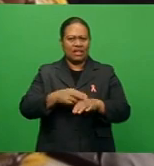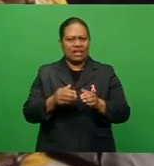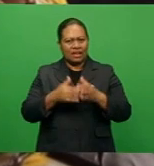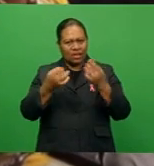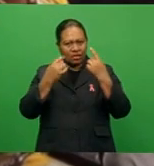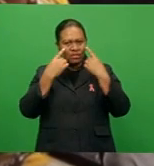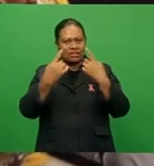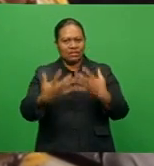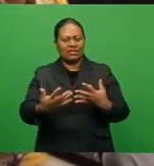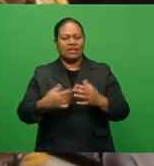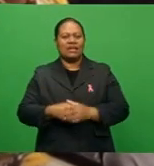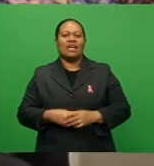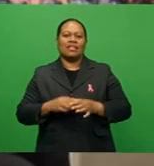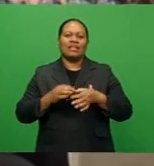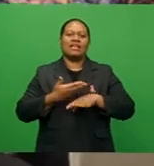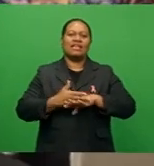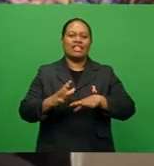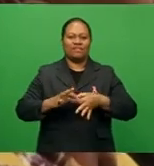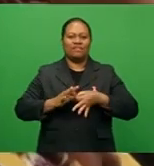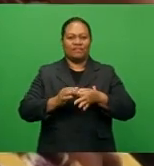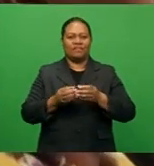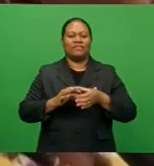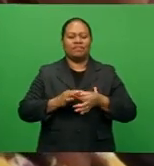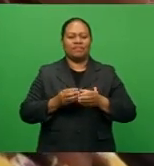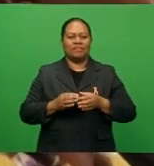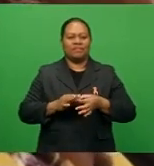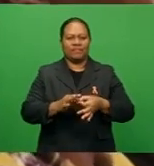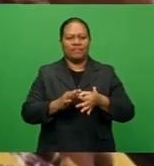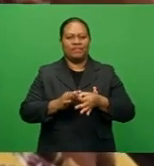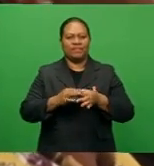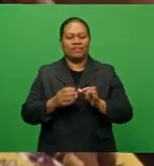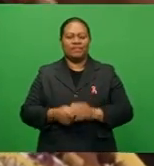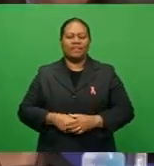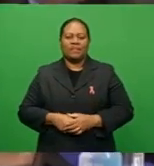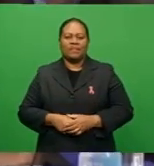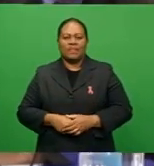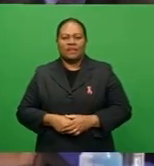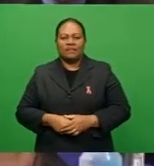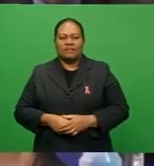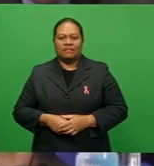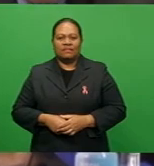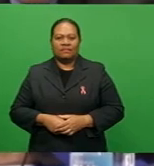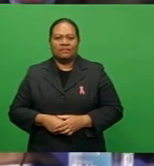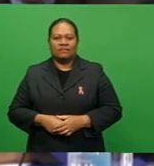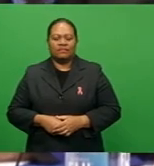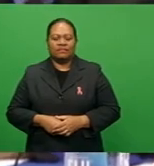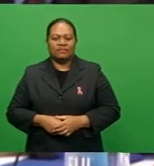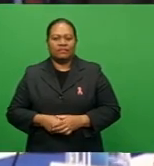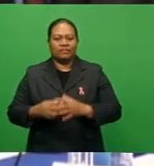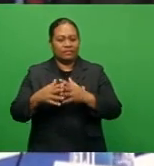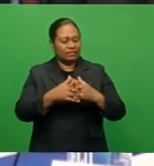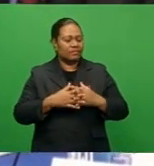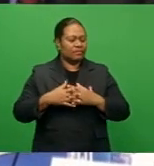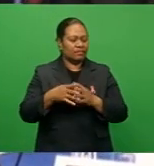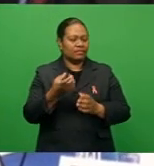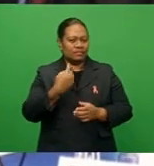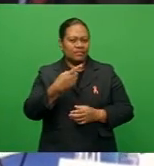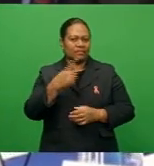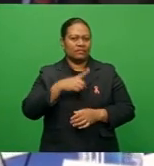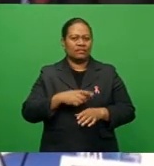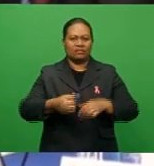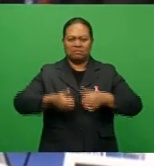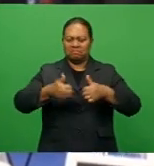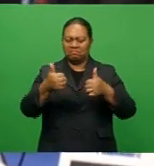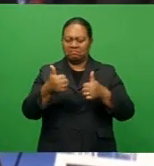we seek out new partnerships and strengthen existing alliances. The US-Fiji TIFA includes an important